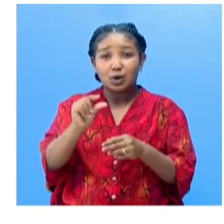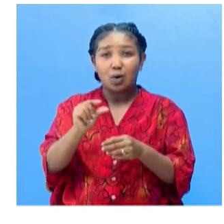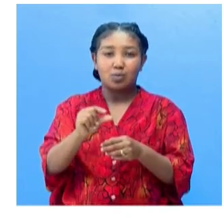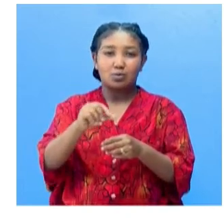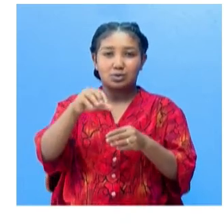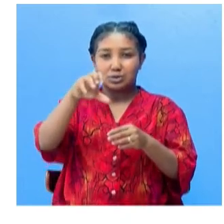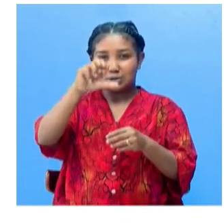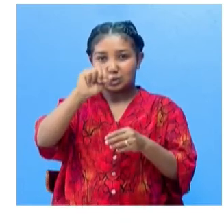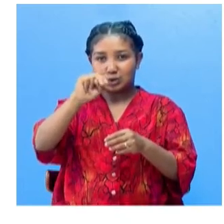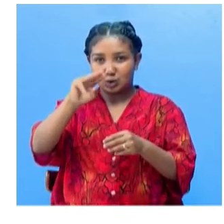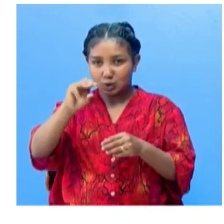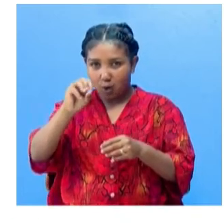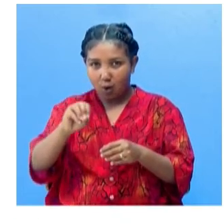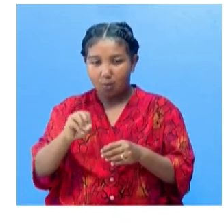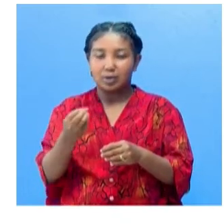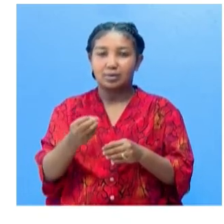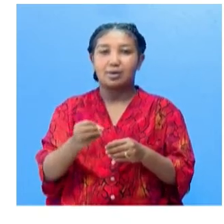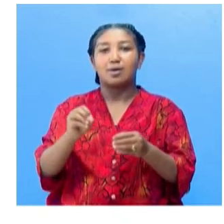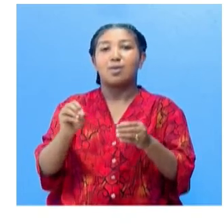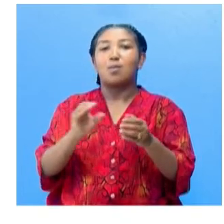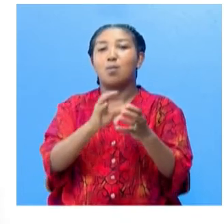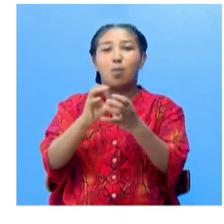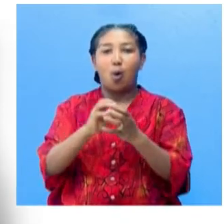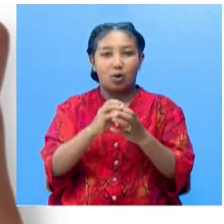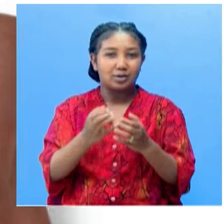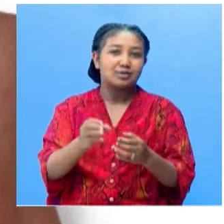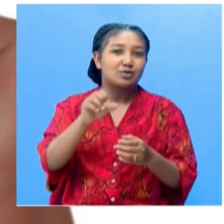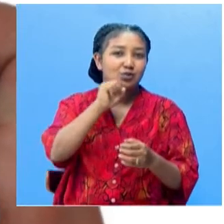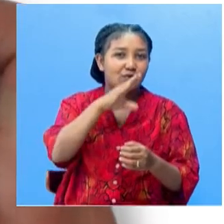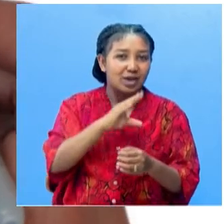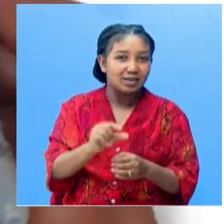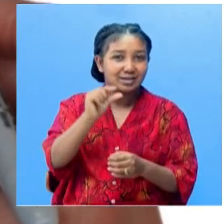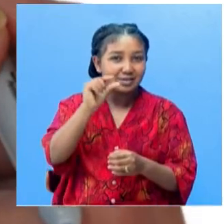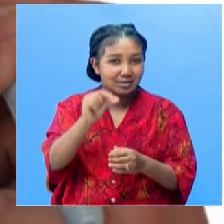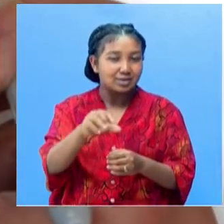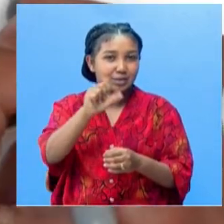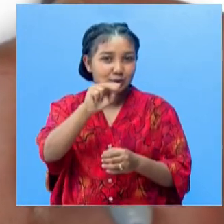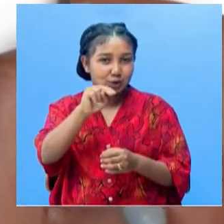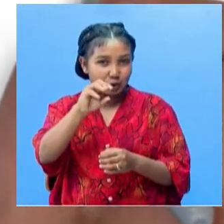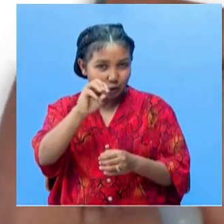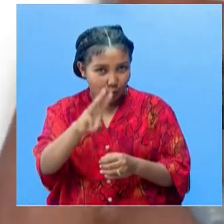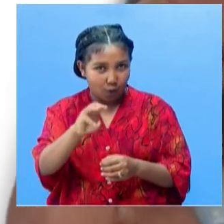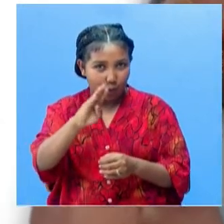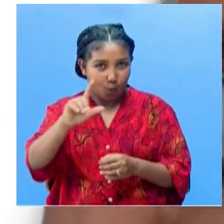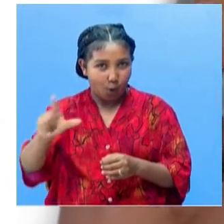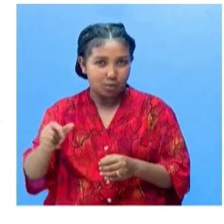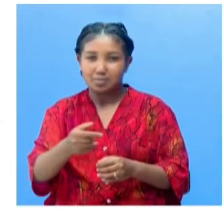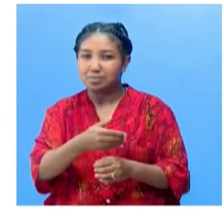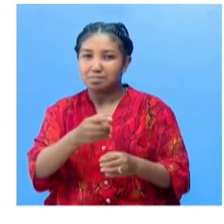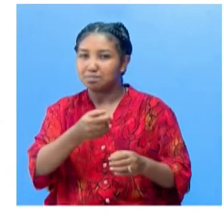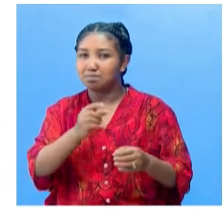said. From that day on, Sophie and Snowball were the best